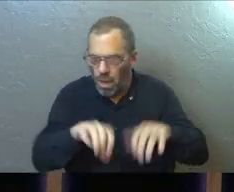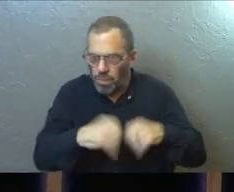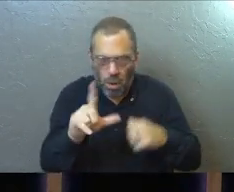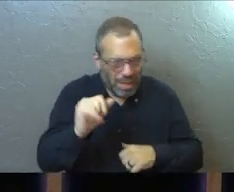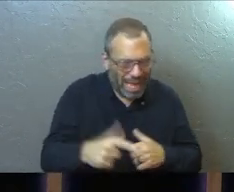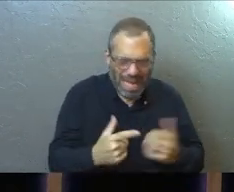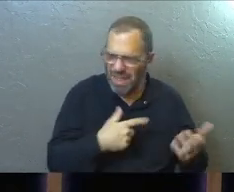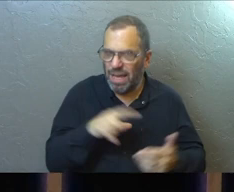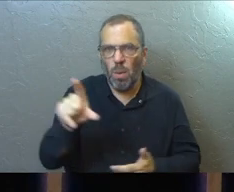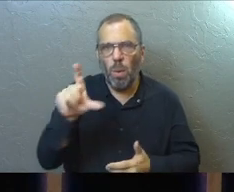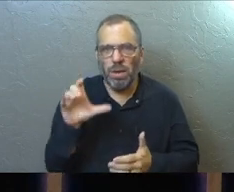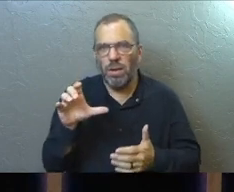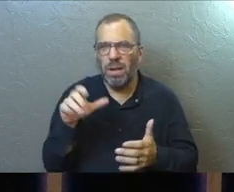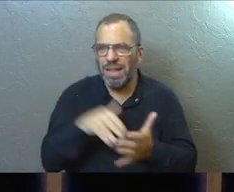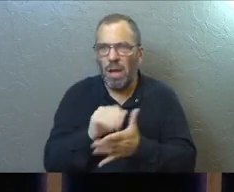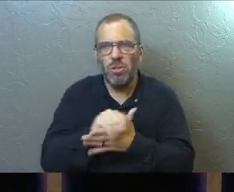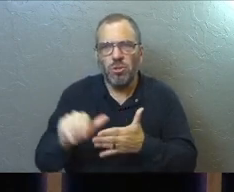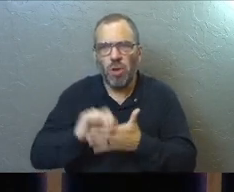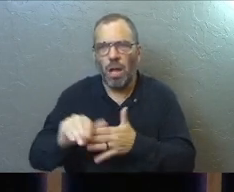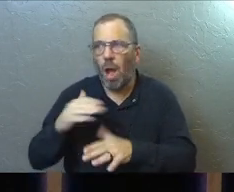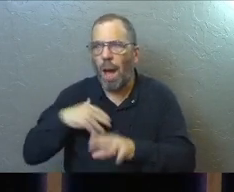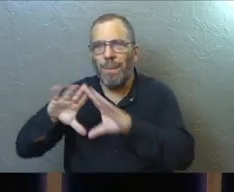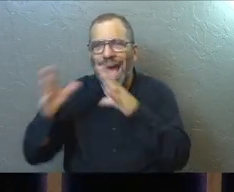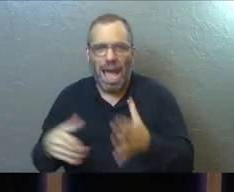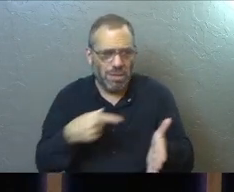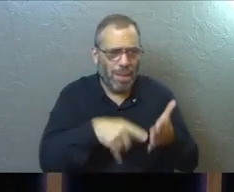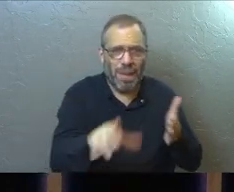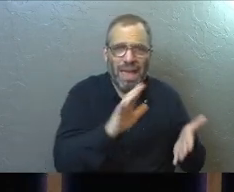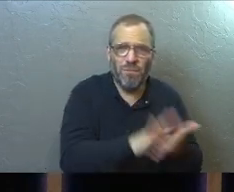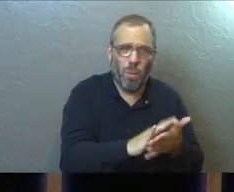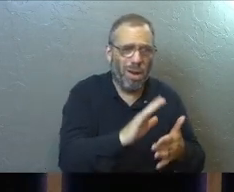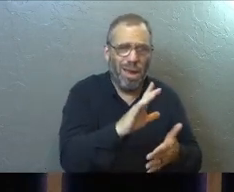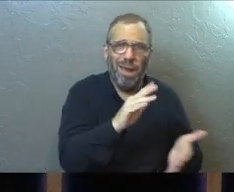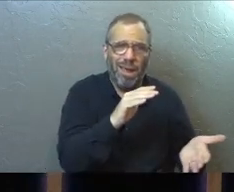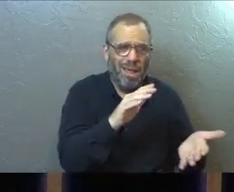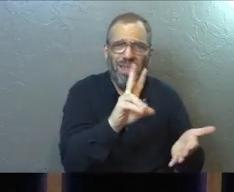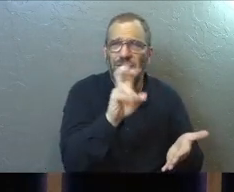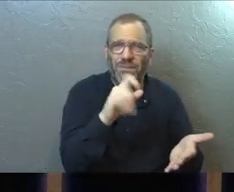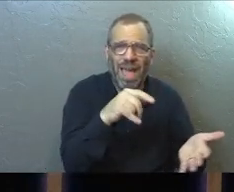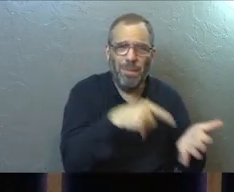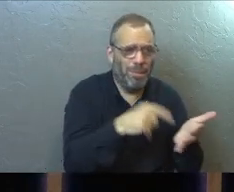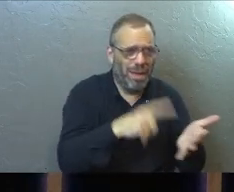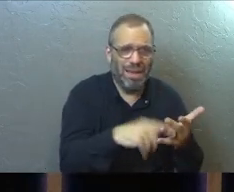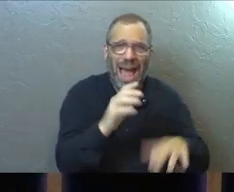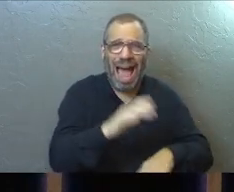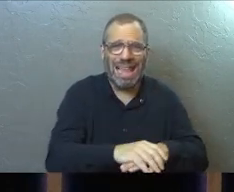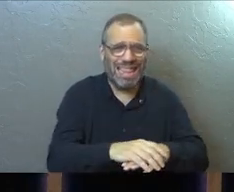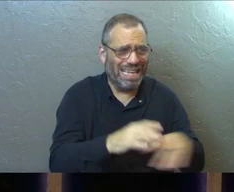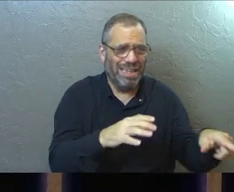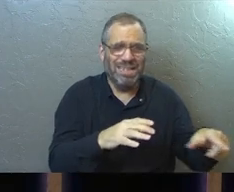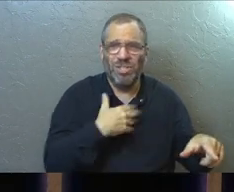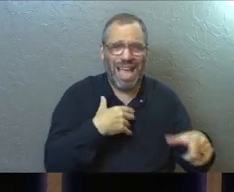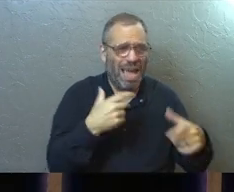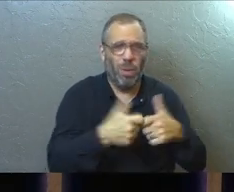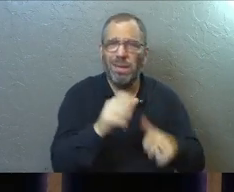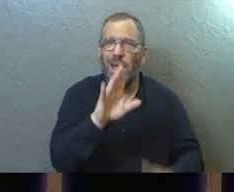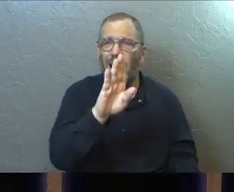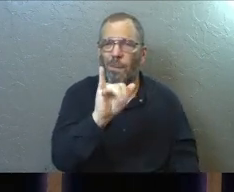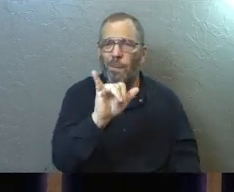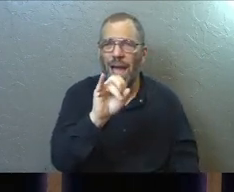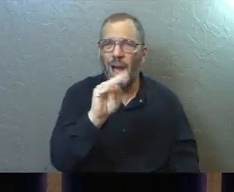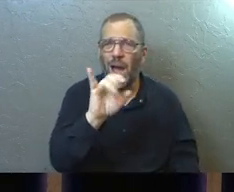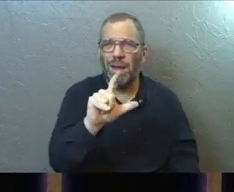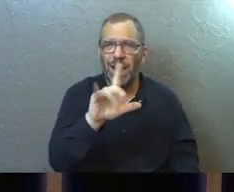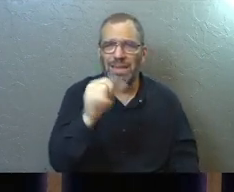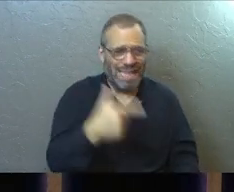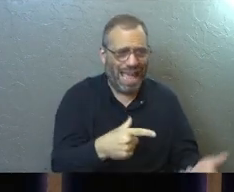I think we took out a $100,000 mortgage on the house just to pay for the repair to her leg. I think it was like a bionic robotic leg that she got when she was